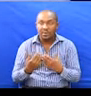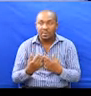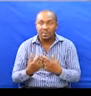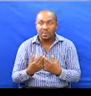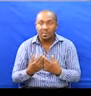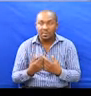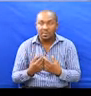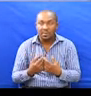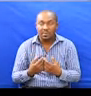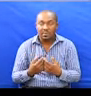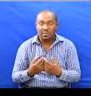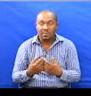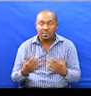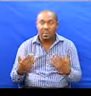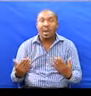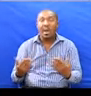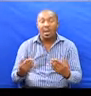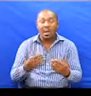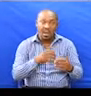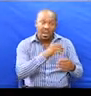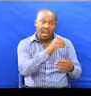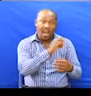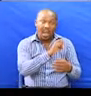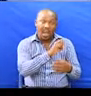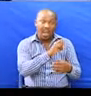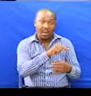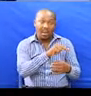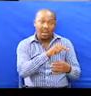are manufactured